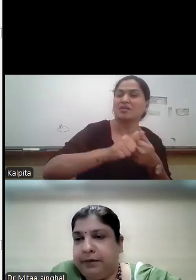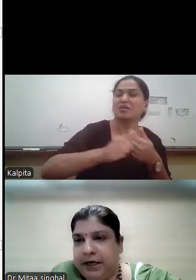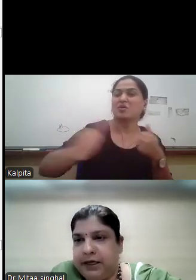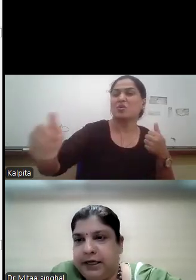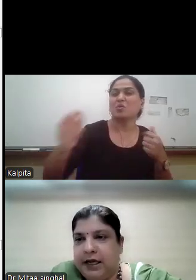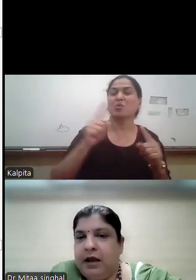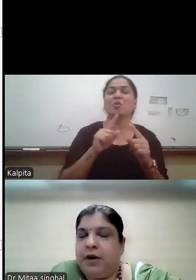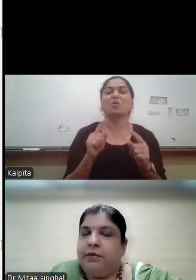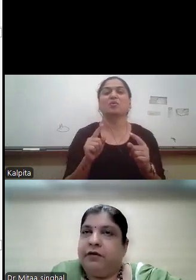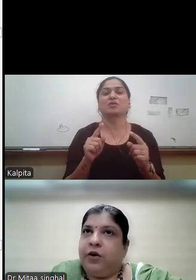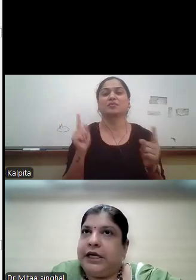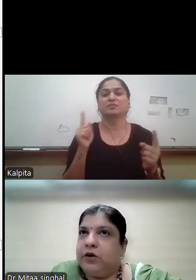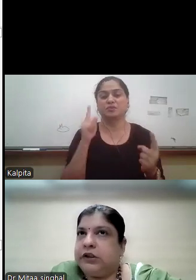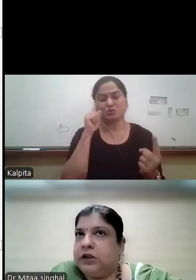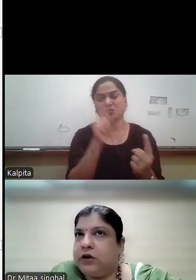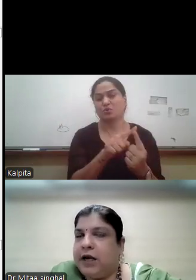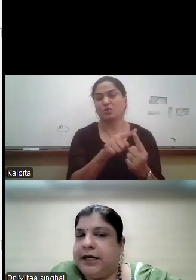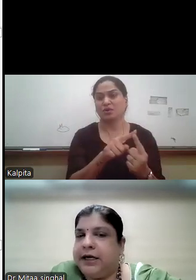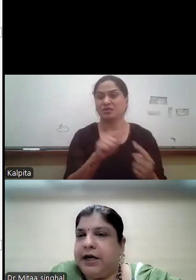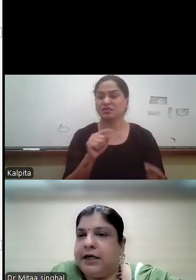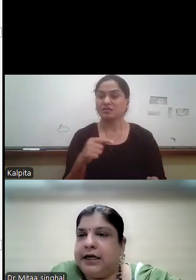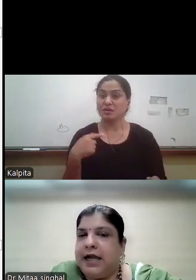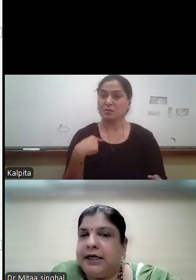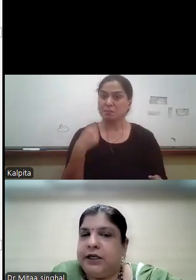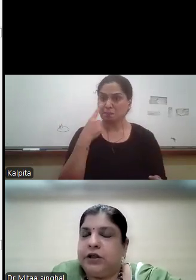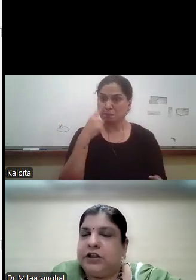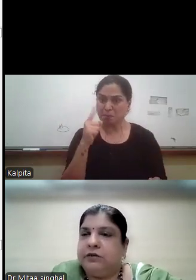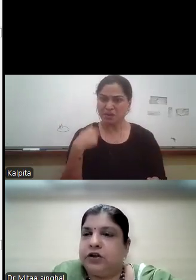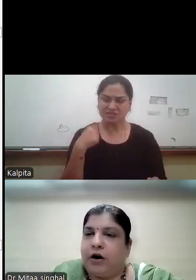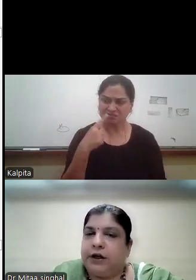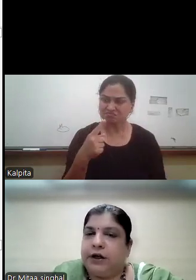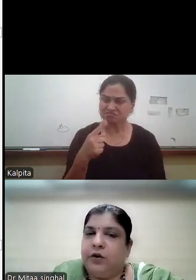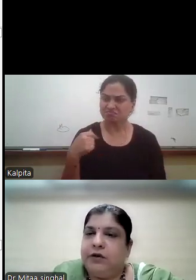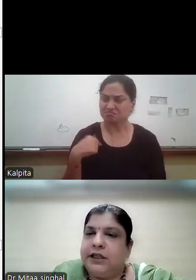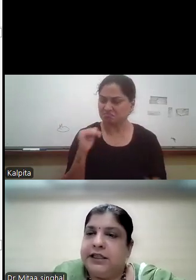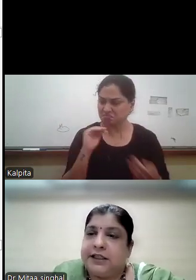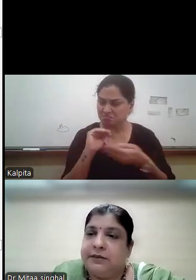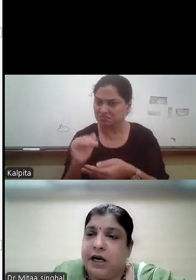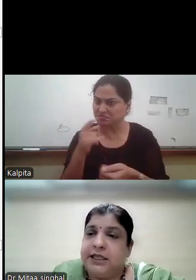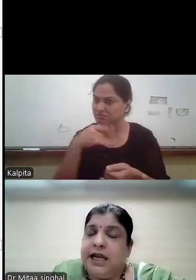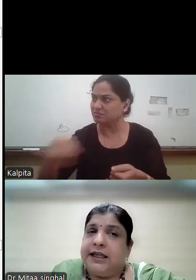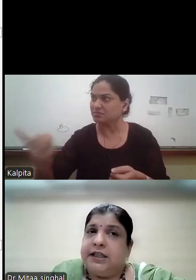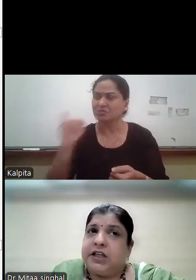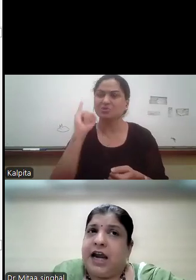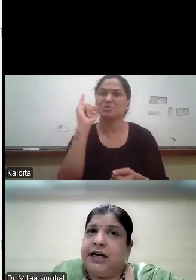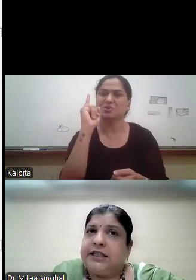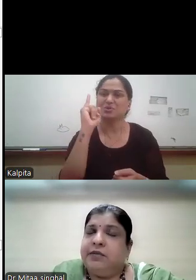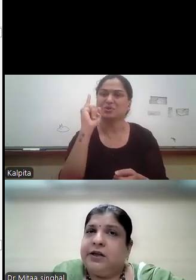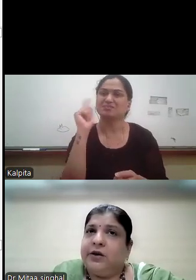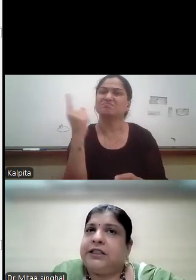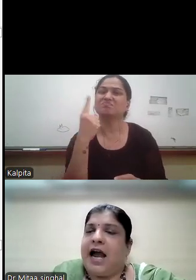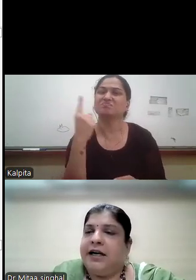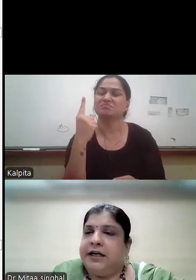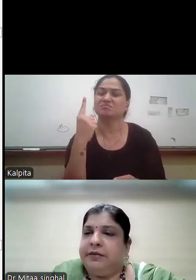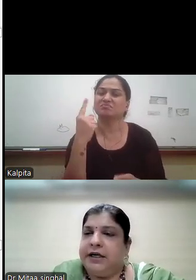toilet independently. But before he goes to the toilet independently, I need to achieve a short-term goal within 6 months, that the child is able